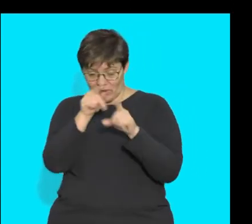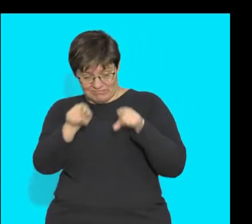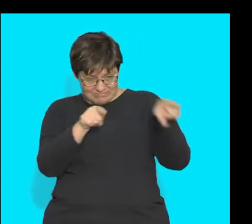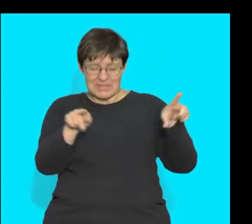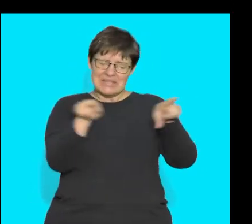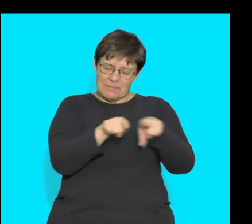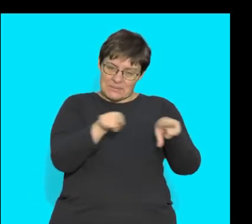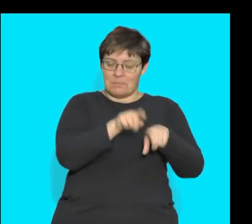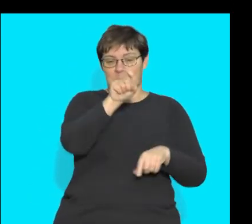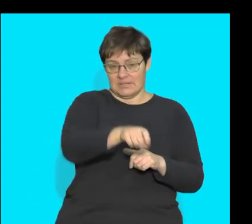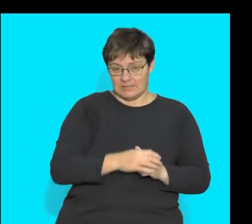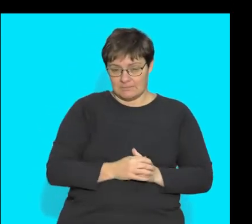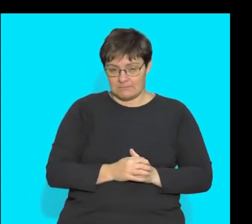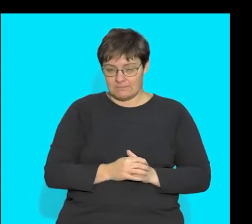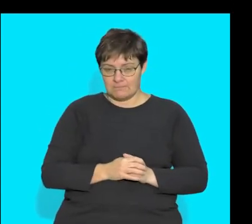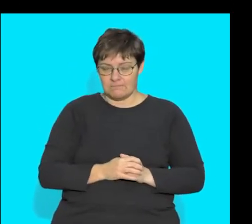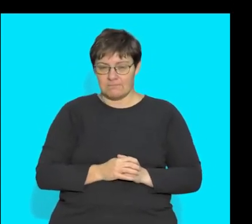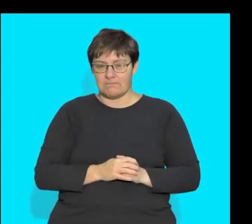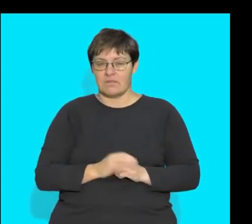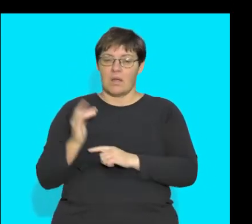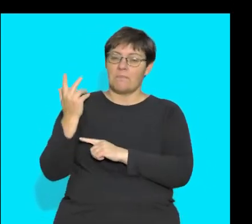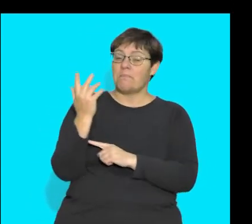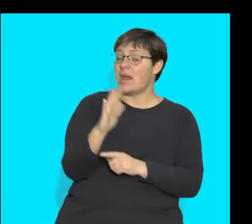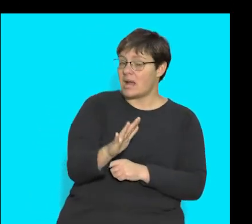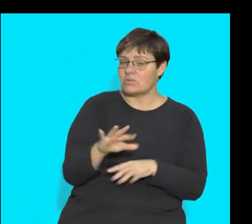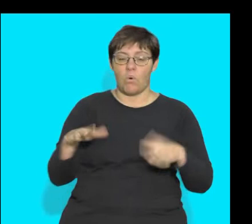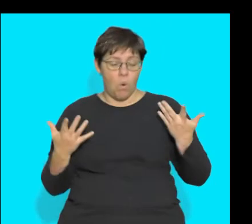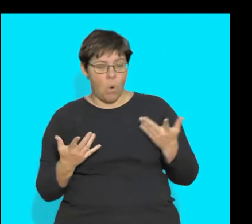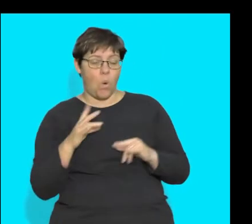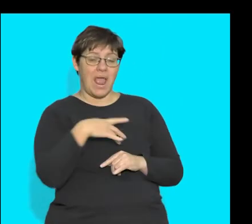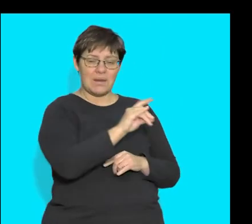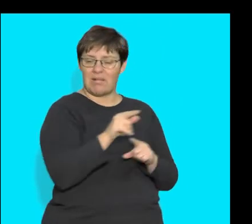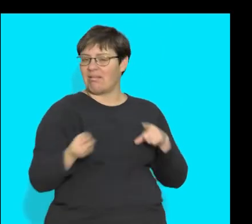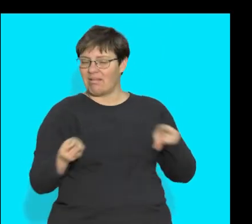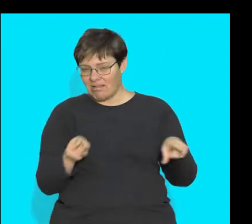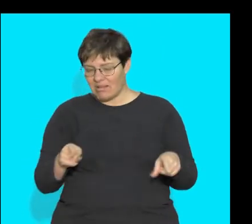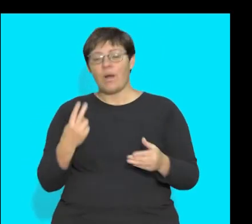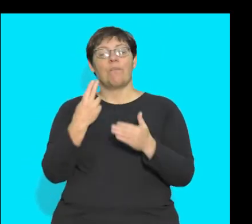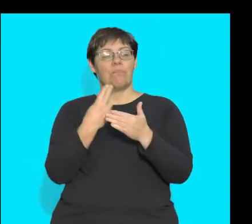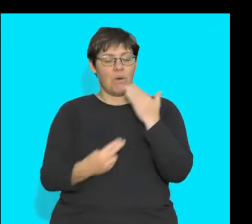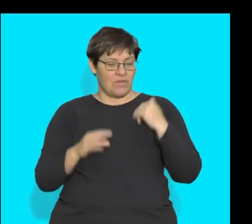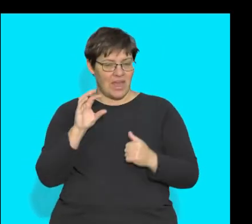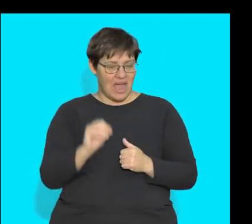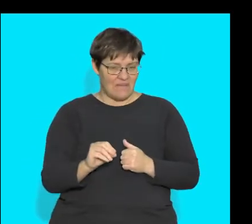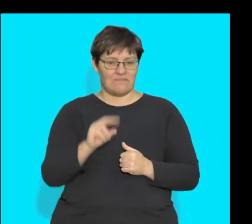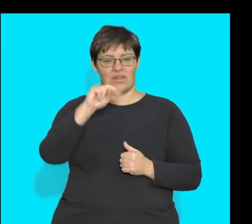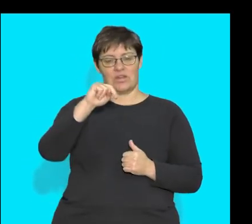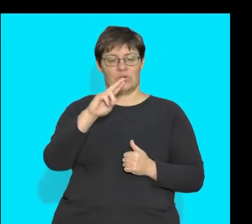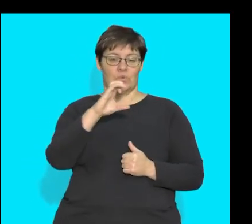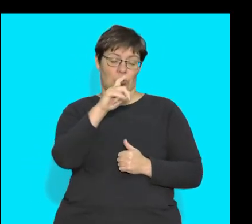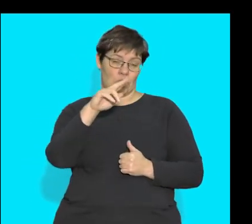in the nucleus of the cell. So whether it's a plant cell, whether it's an animal cell, they're both going to have